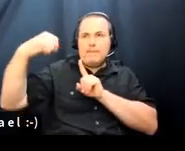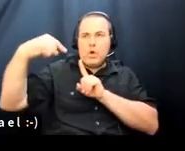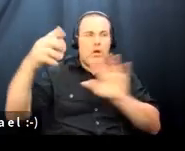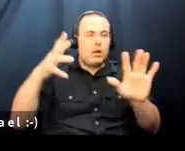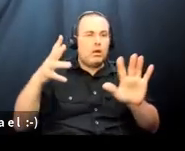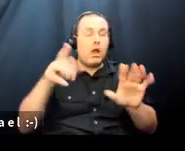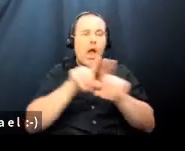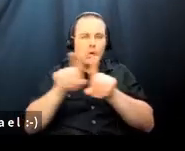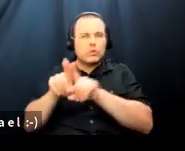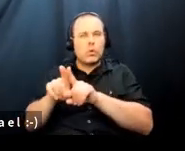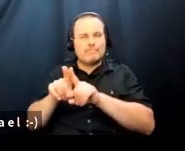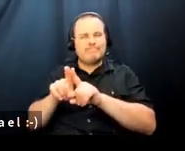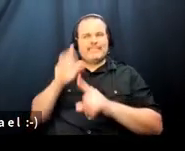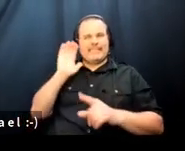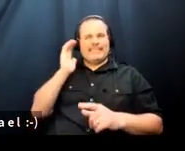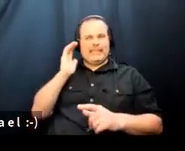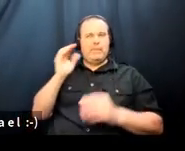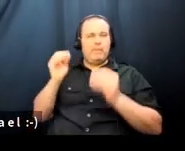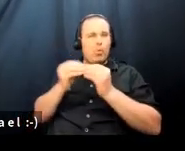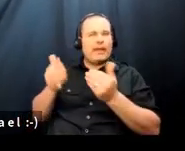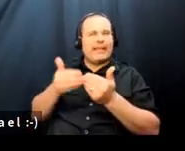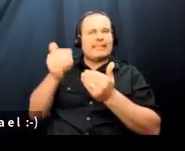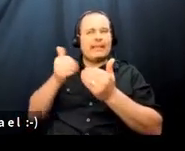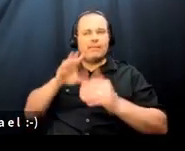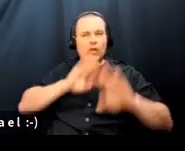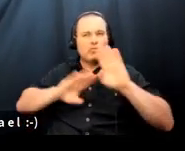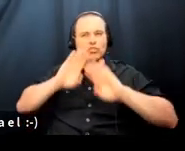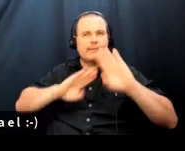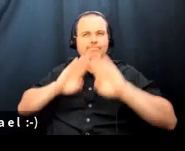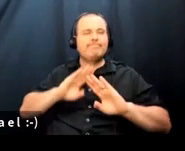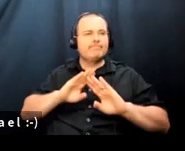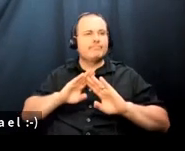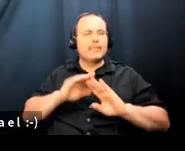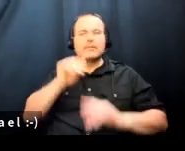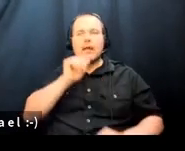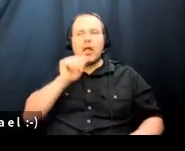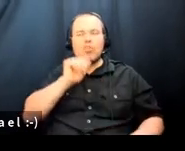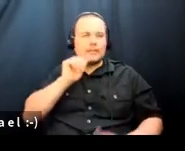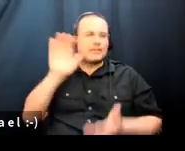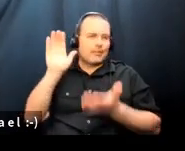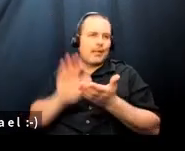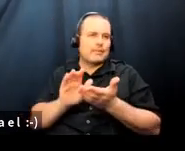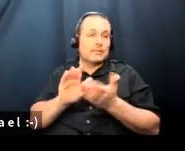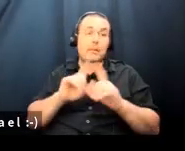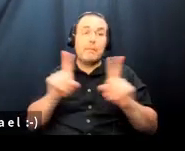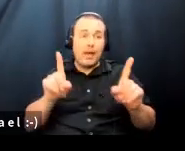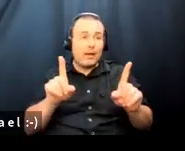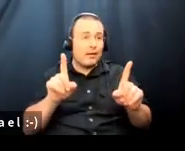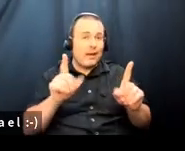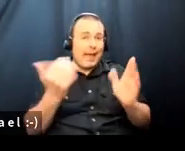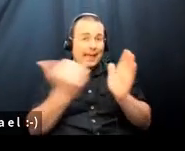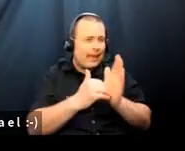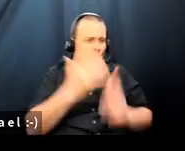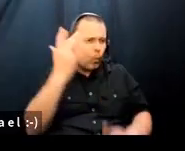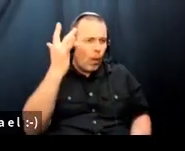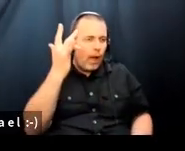easily frustrated. Kids with hearing loss, they have a lower tolerance, but again, they're more tired. They're